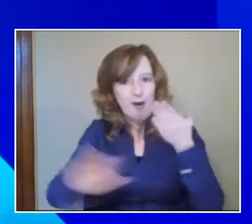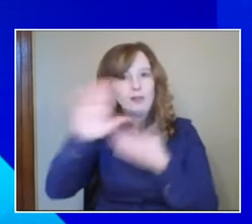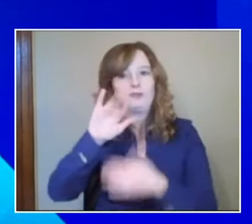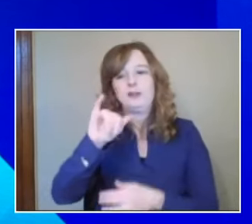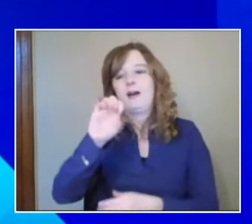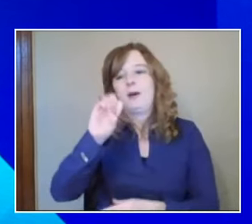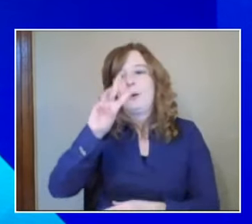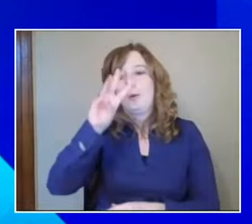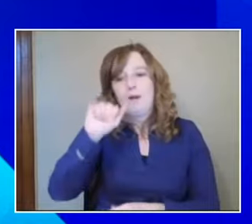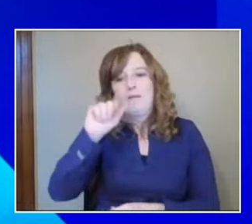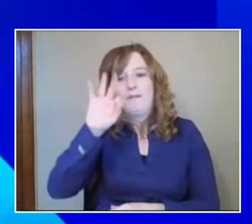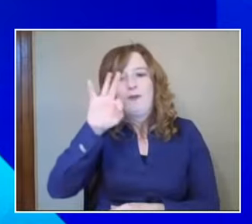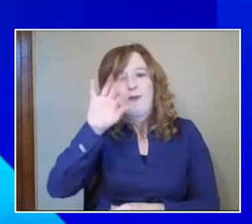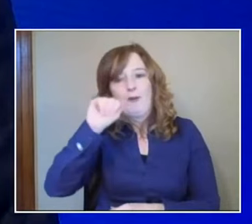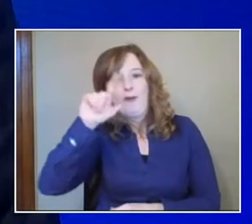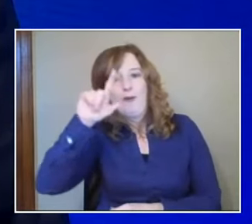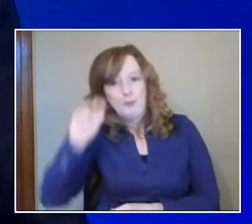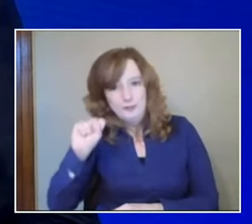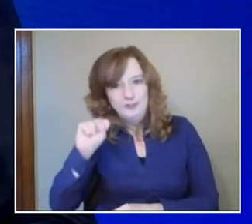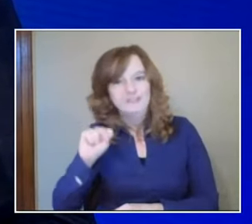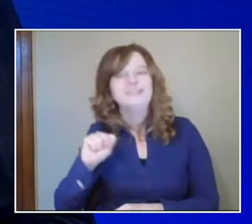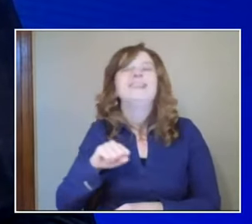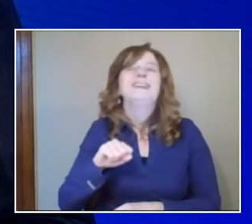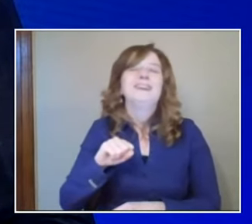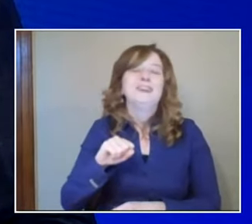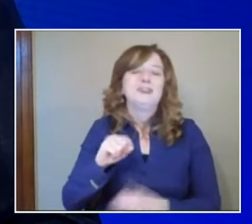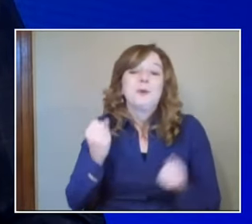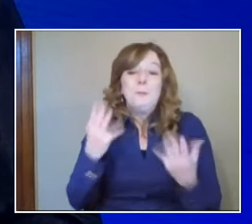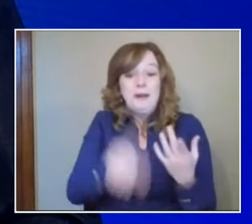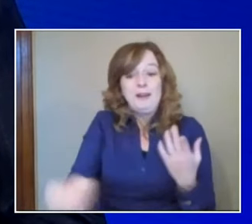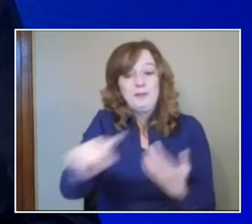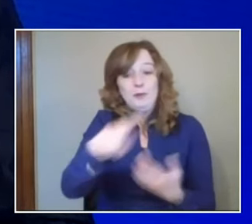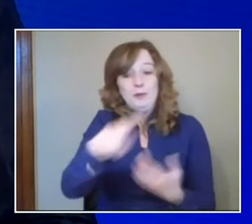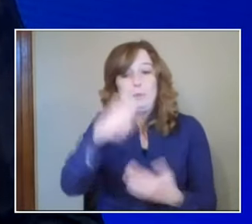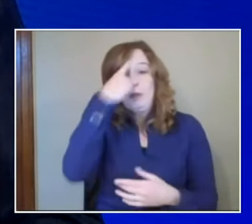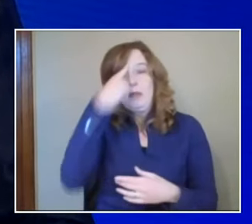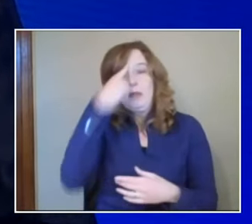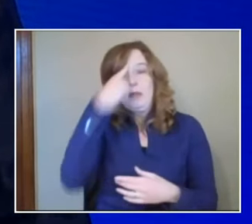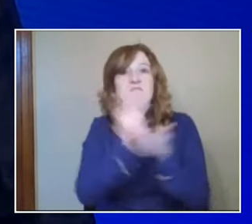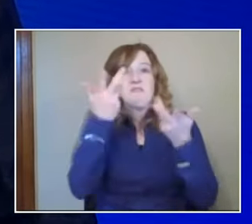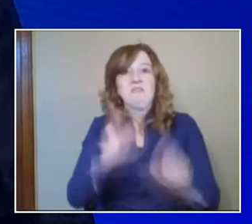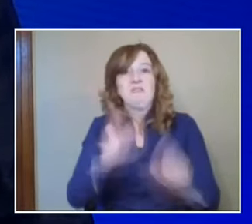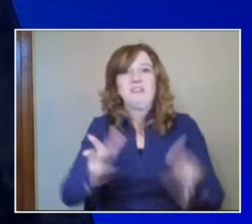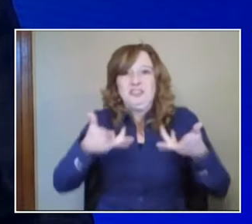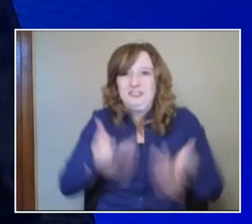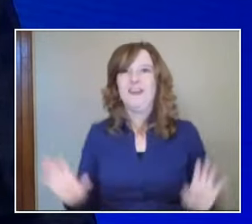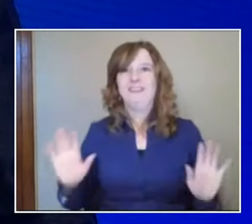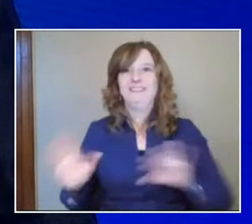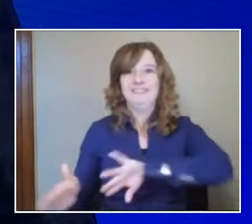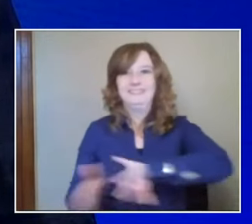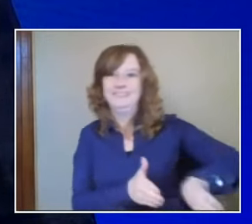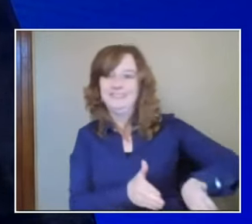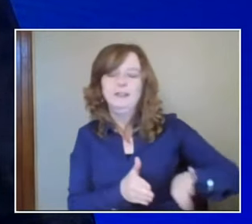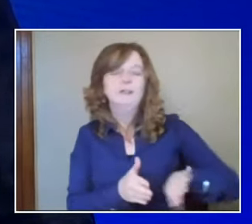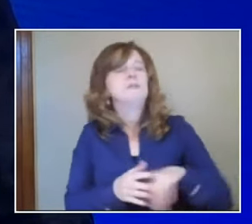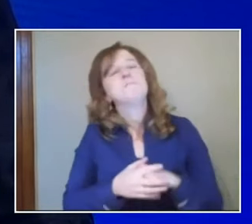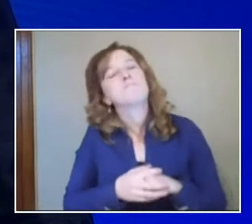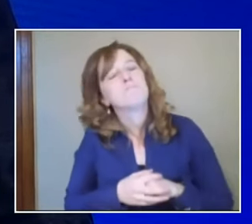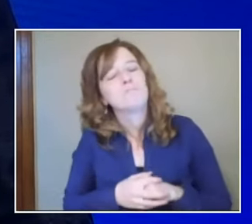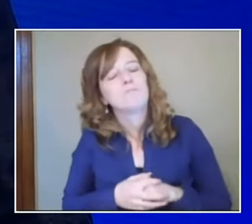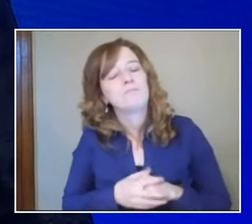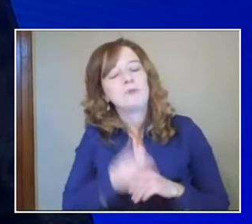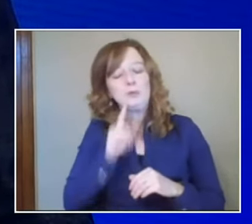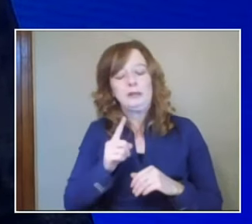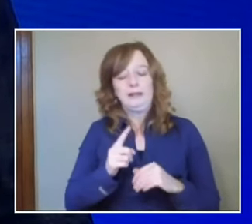of you may be thinking, well, this is the end. I would offer that it's the end of the beginning. Whether you're entering